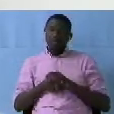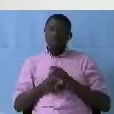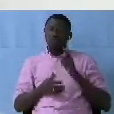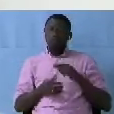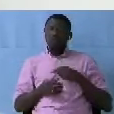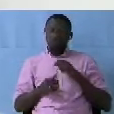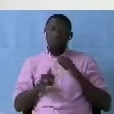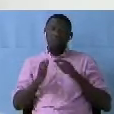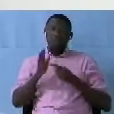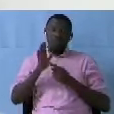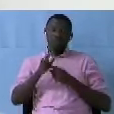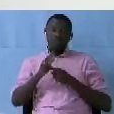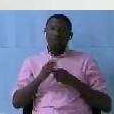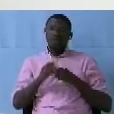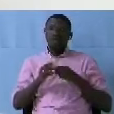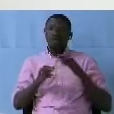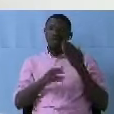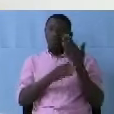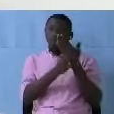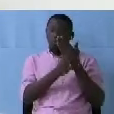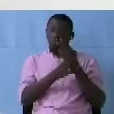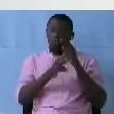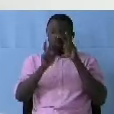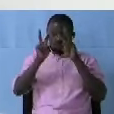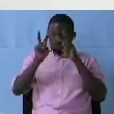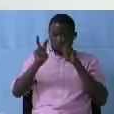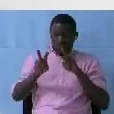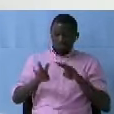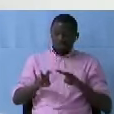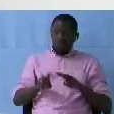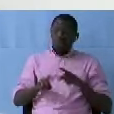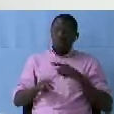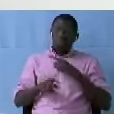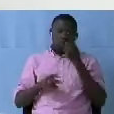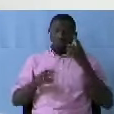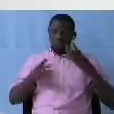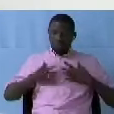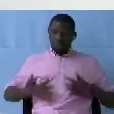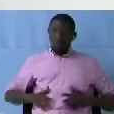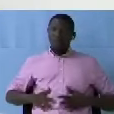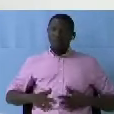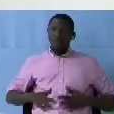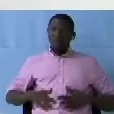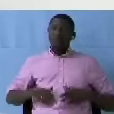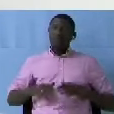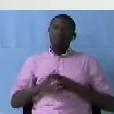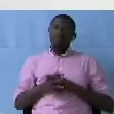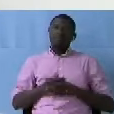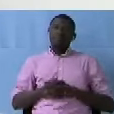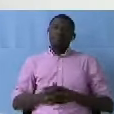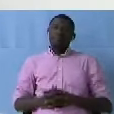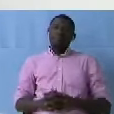examination. Dega la domi jangoro HIV yaram bi yep la laal bon nak jaaduna pour docteur bi ko set mu set yaram bi